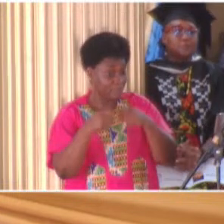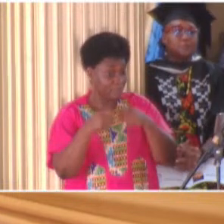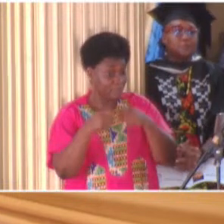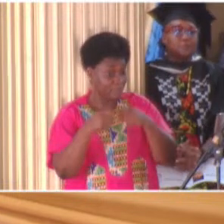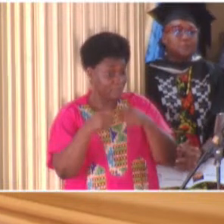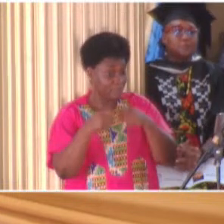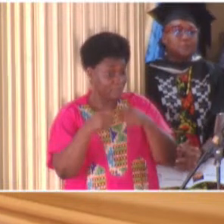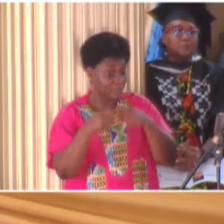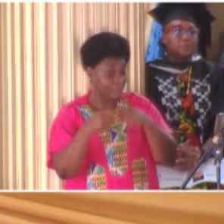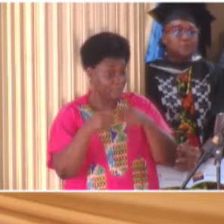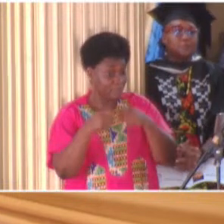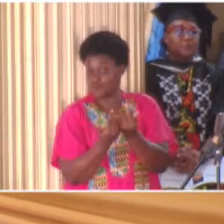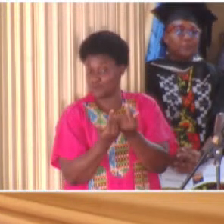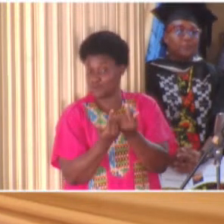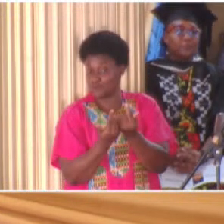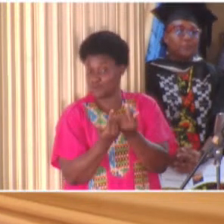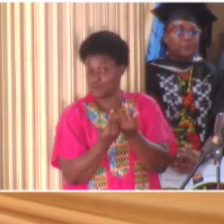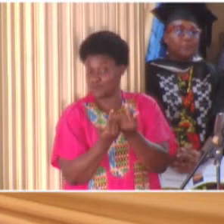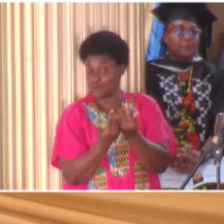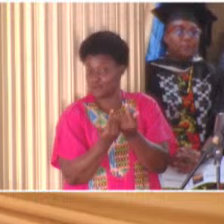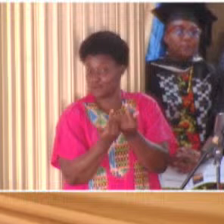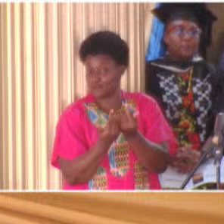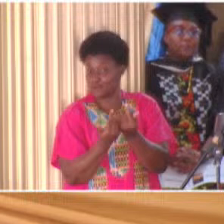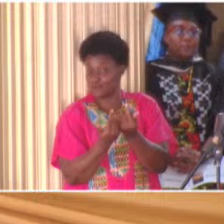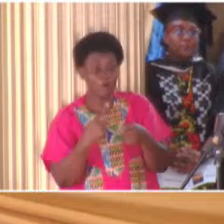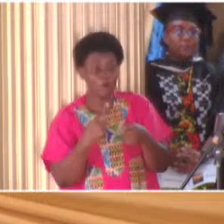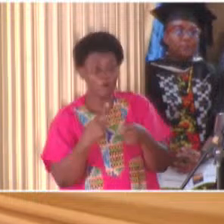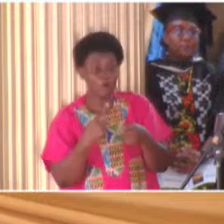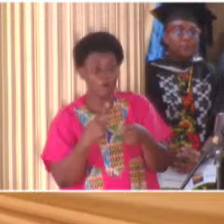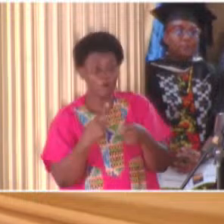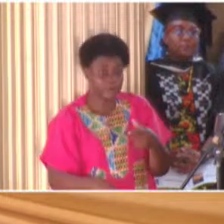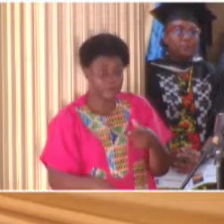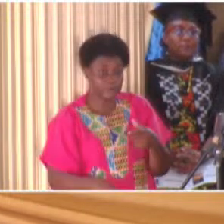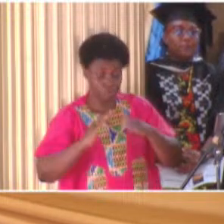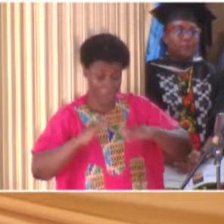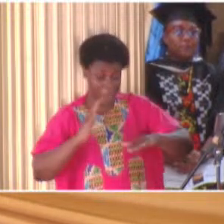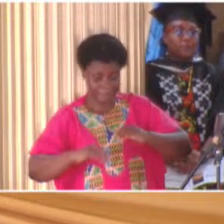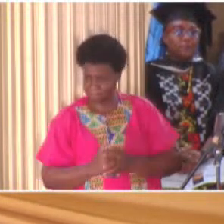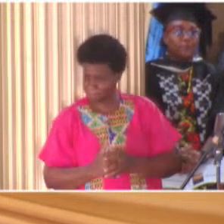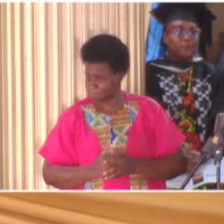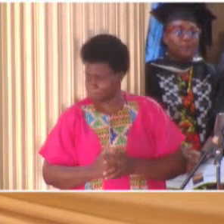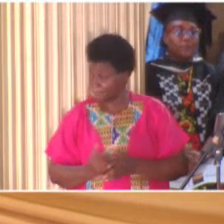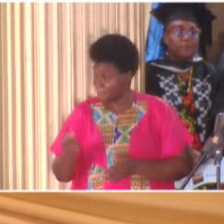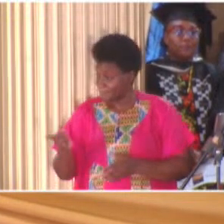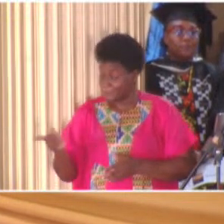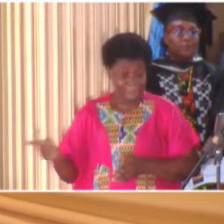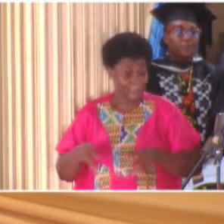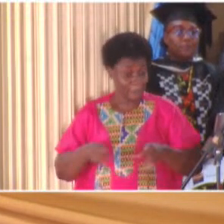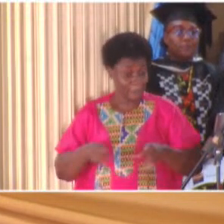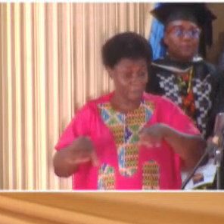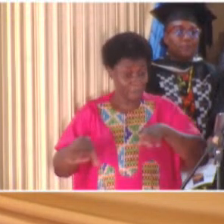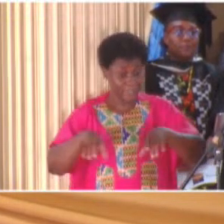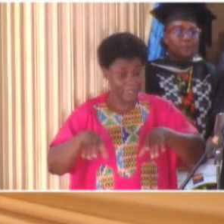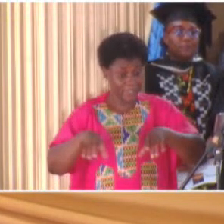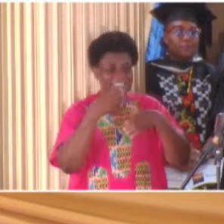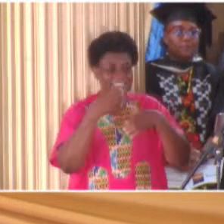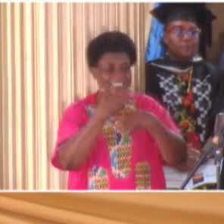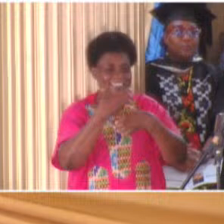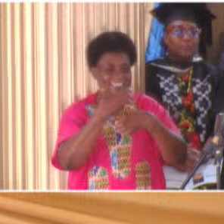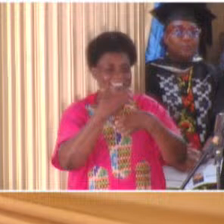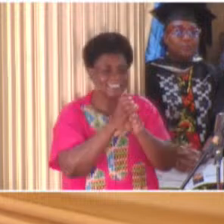and they are going to give us the power of drums. And they say that this performance is a creative